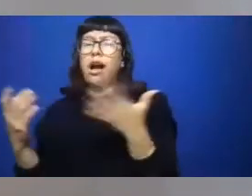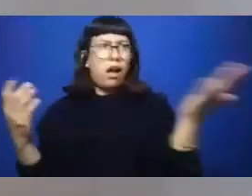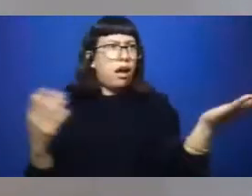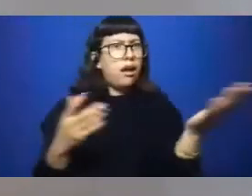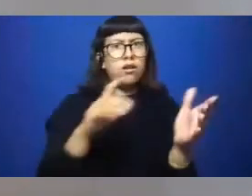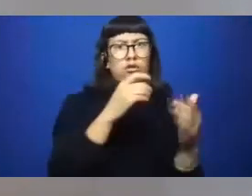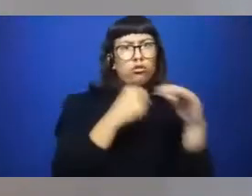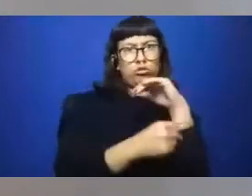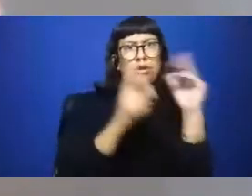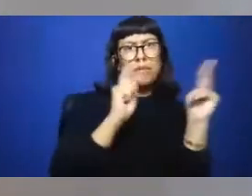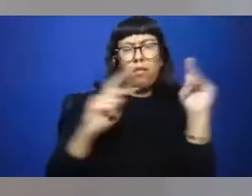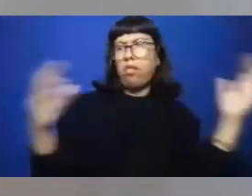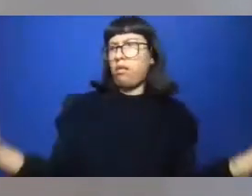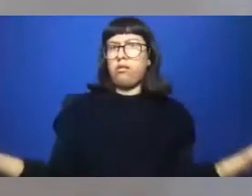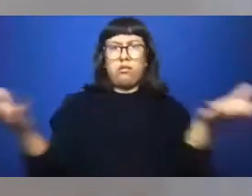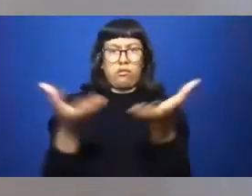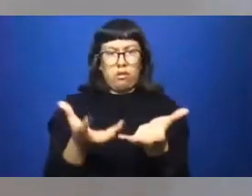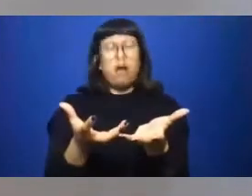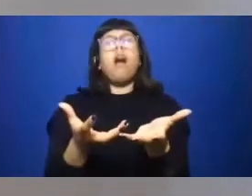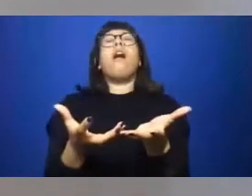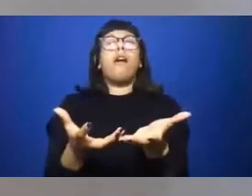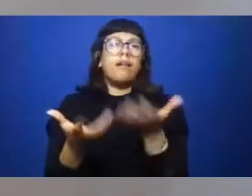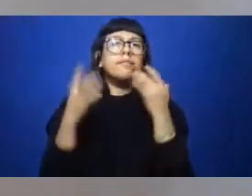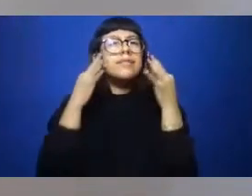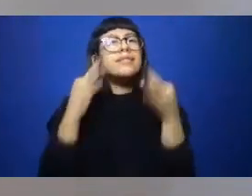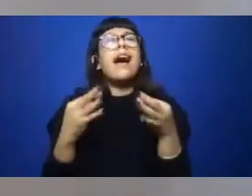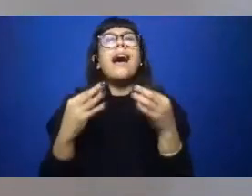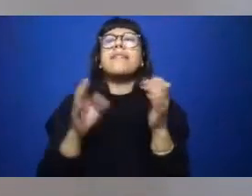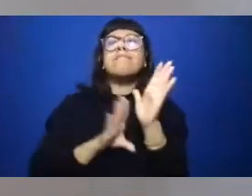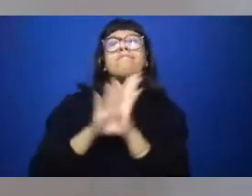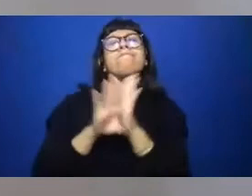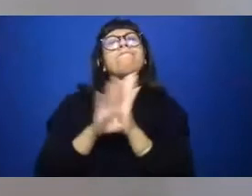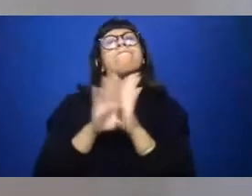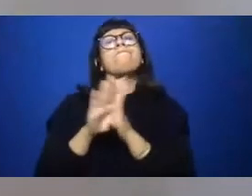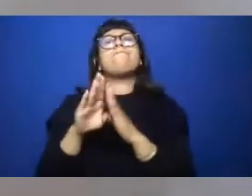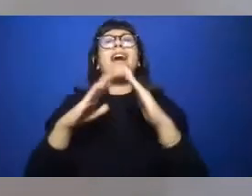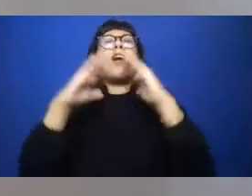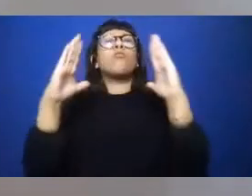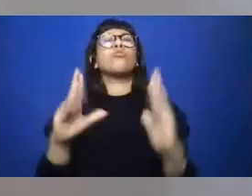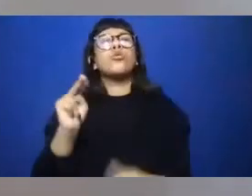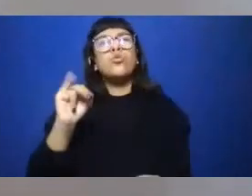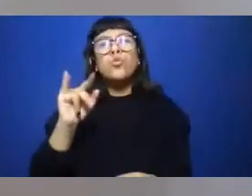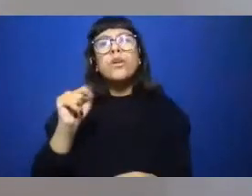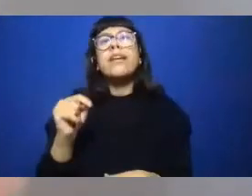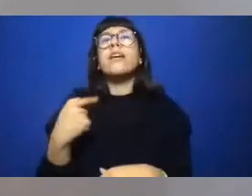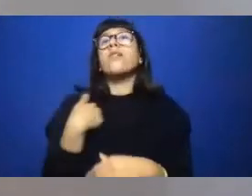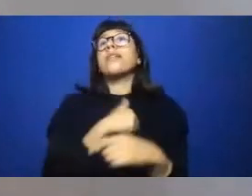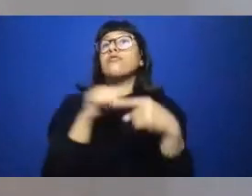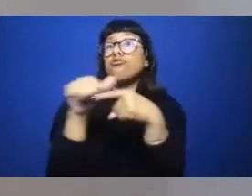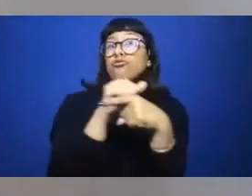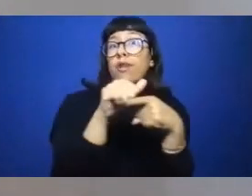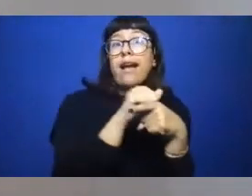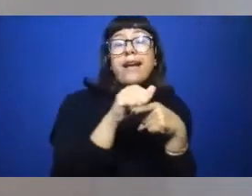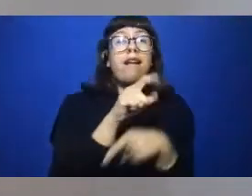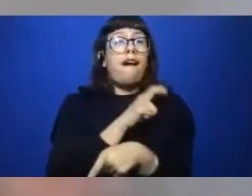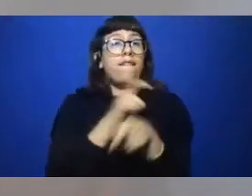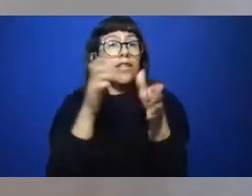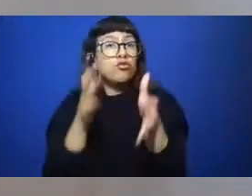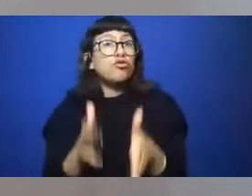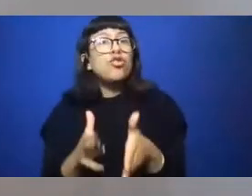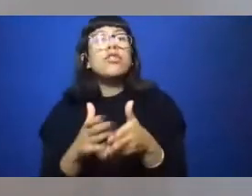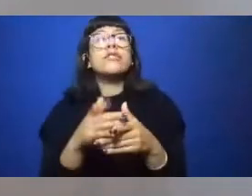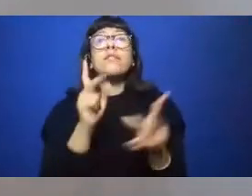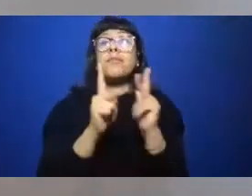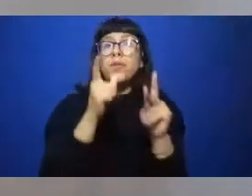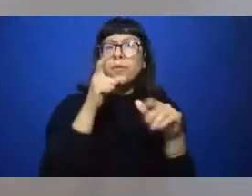people, we pilot a brand new housing unit. We retrain correctional officers. We train people who are serving long sentences to serve